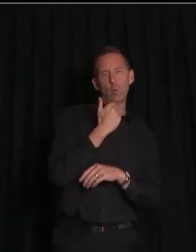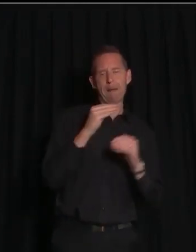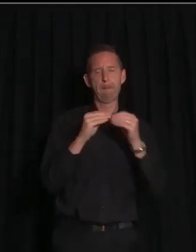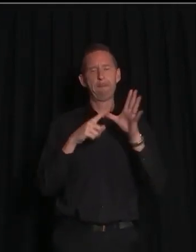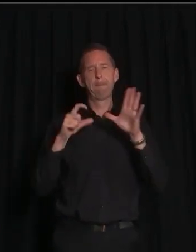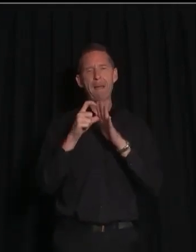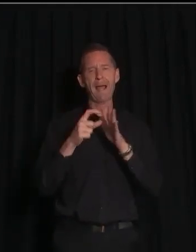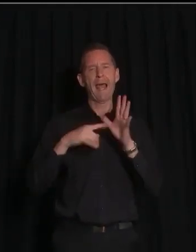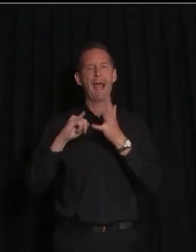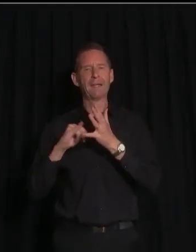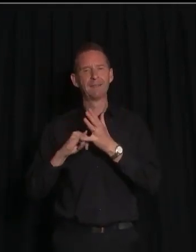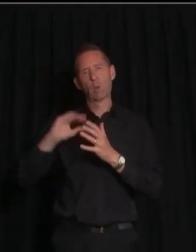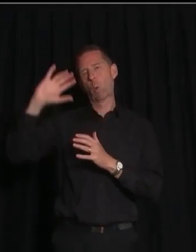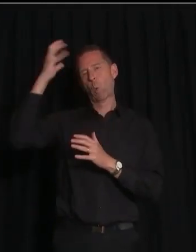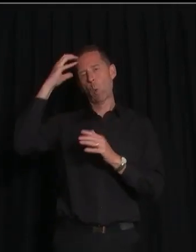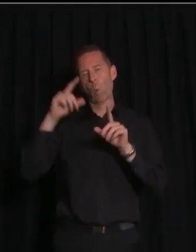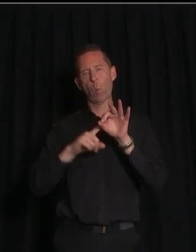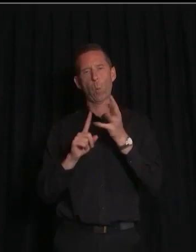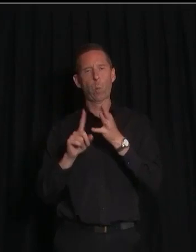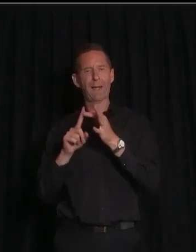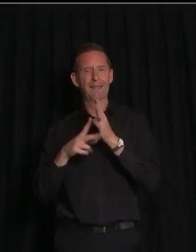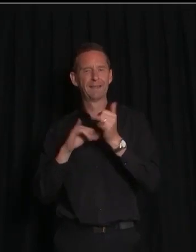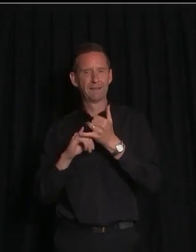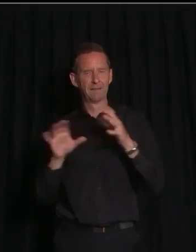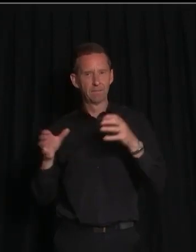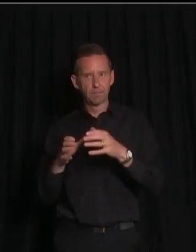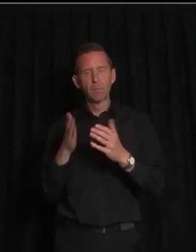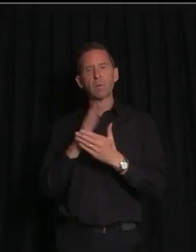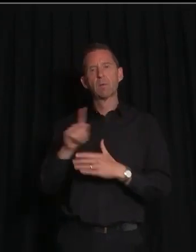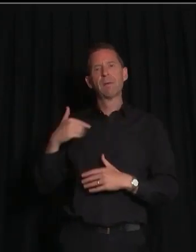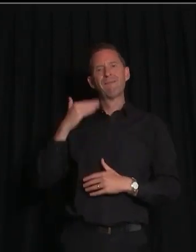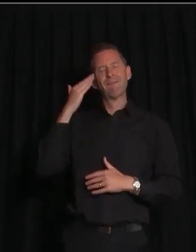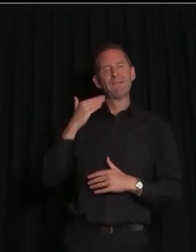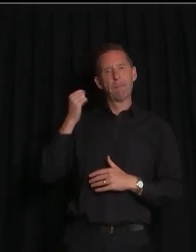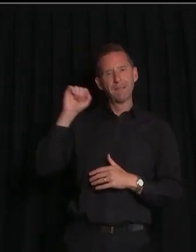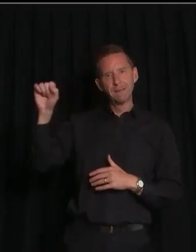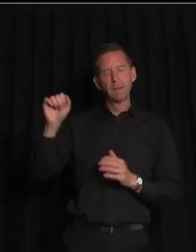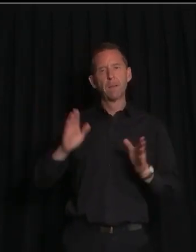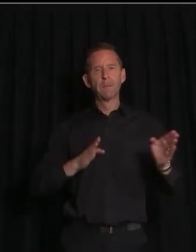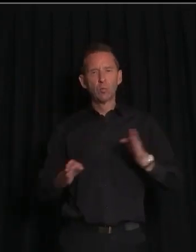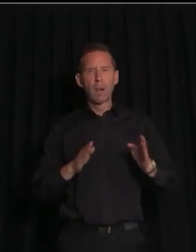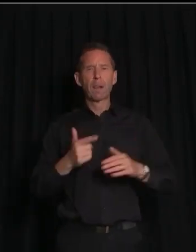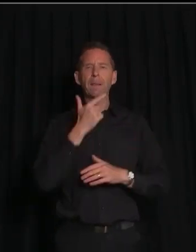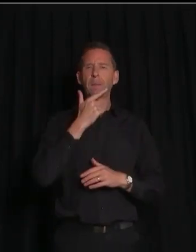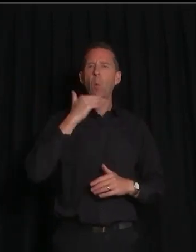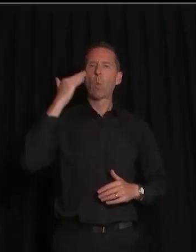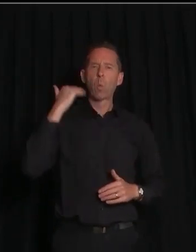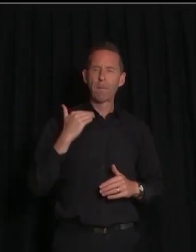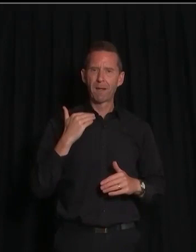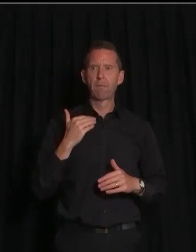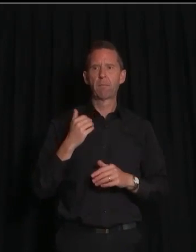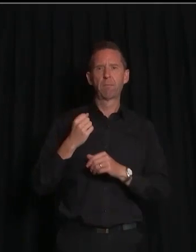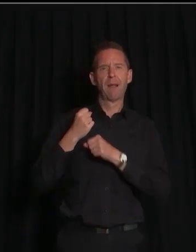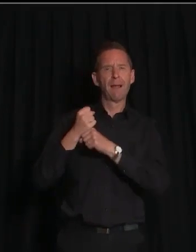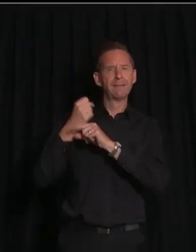Something like that. We are a group of feminist, bisexual, and lesbian women